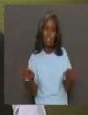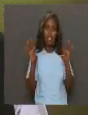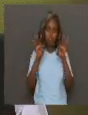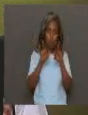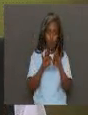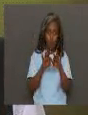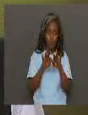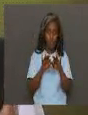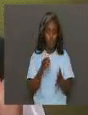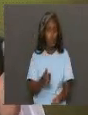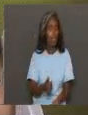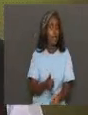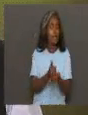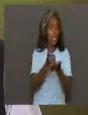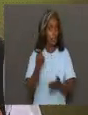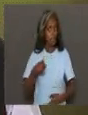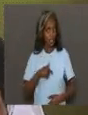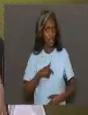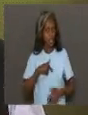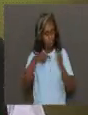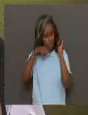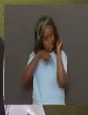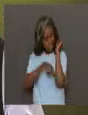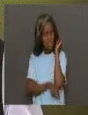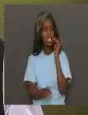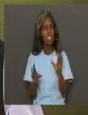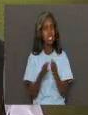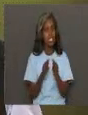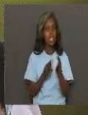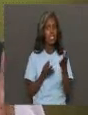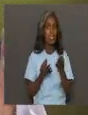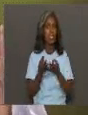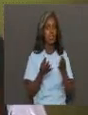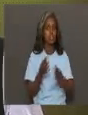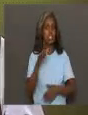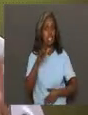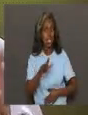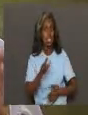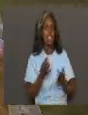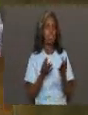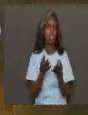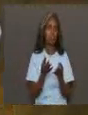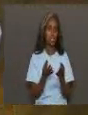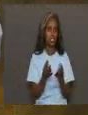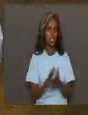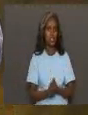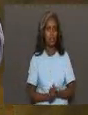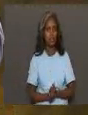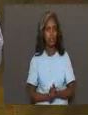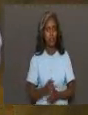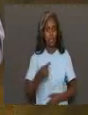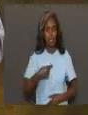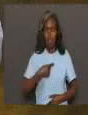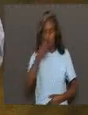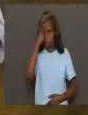important to helping us to deal with sets expressing linear expressions. I